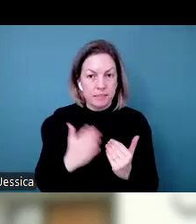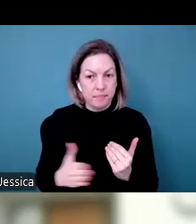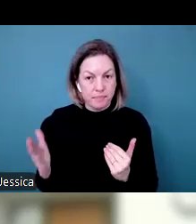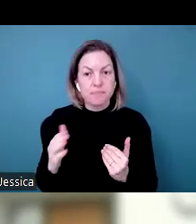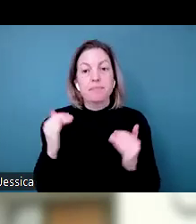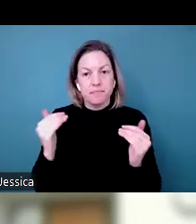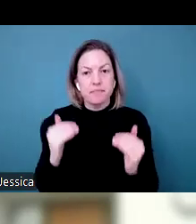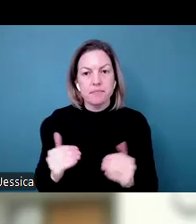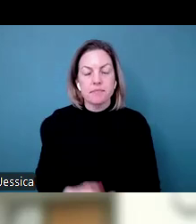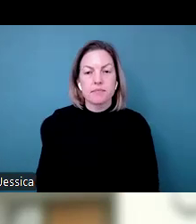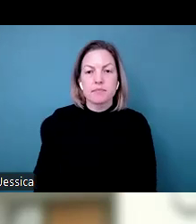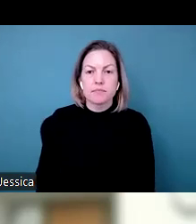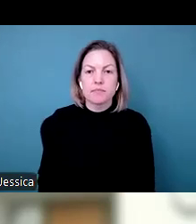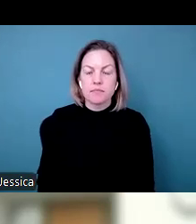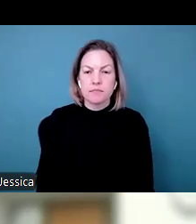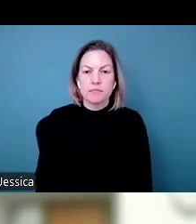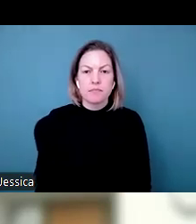next slide.